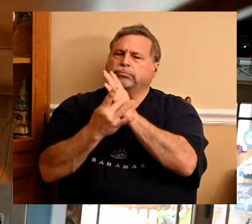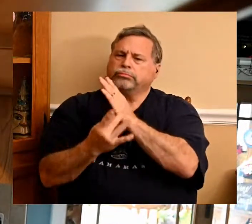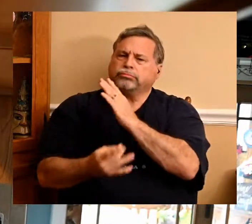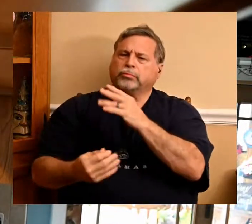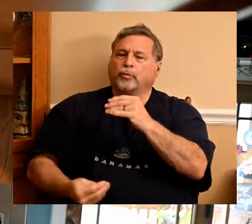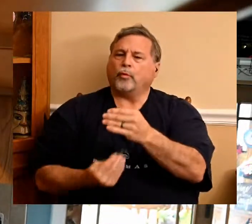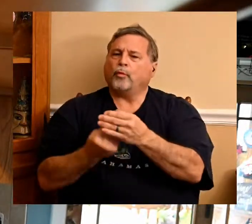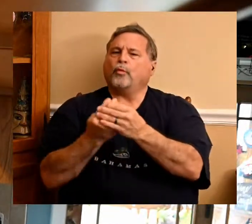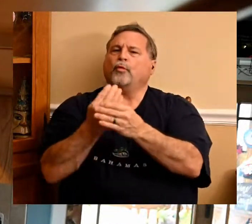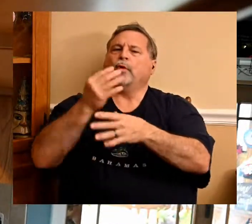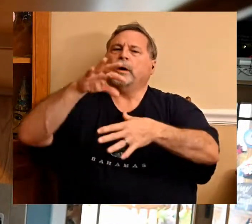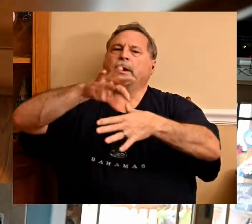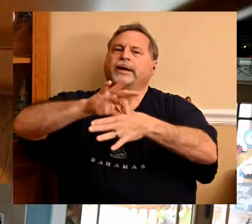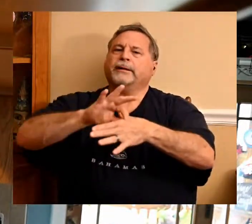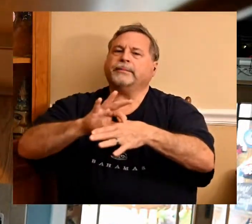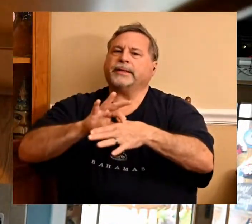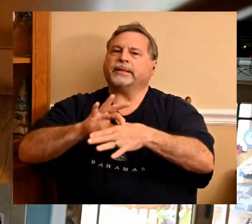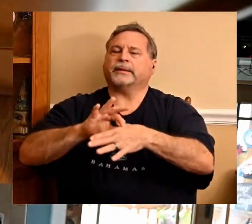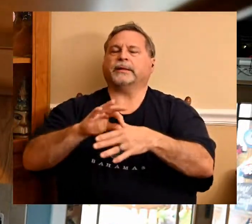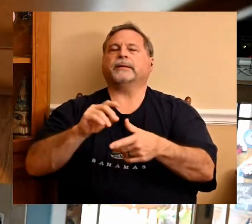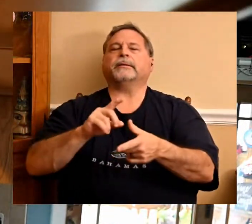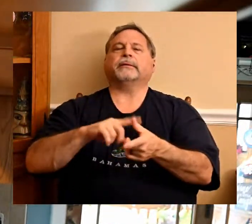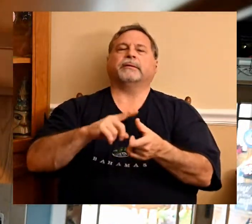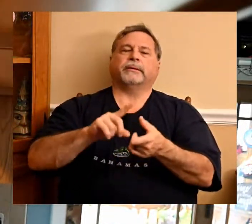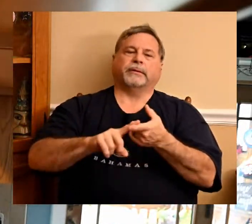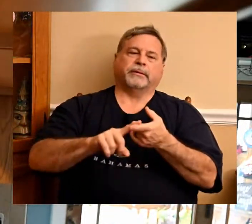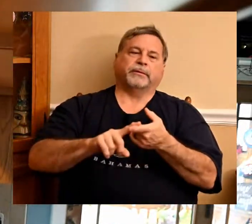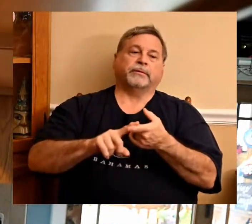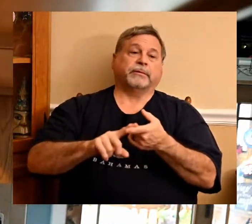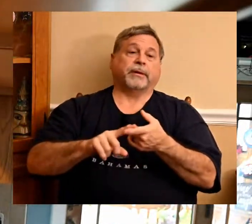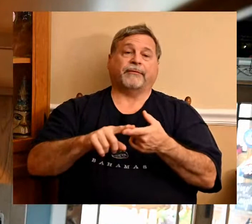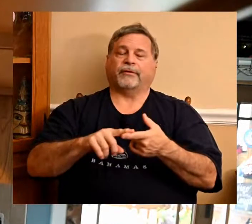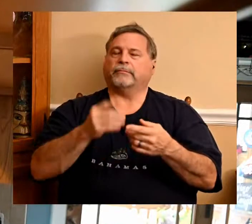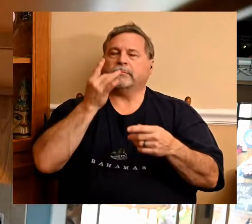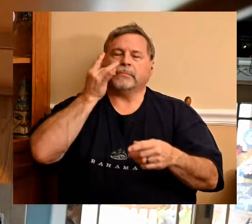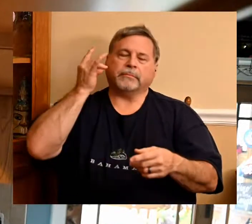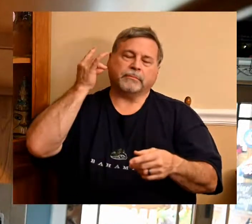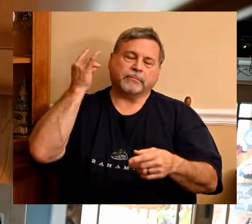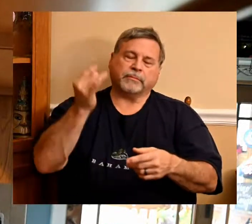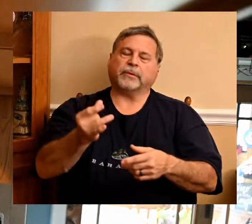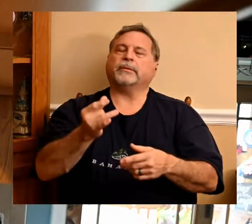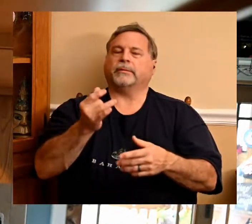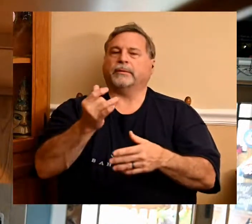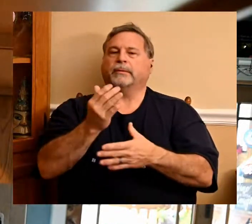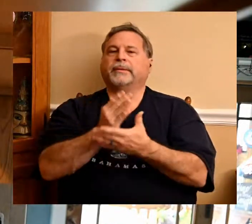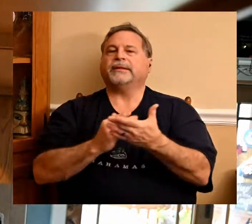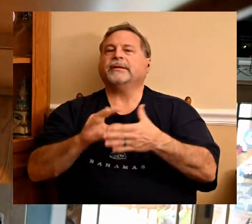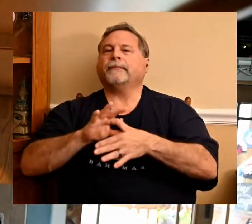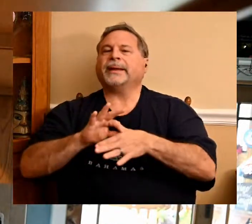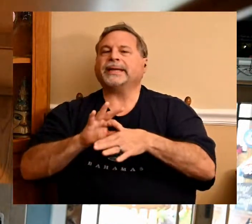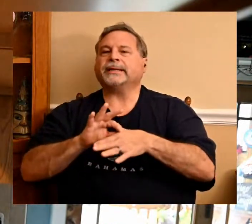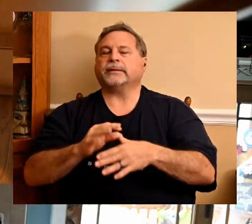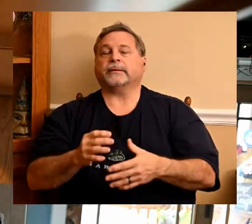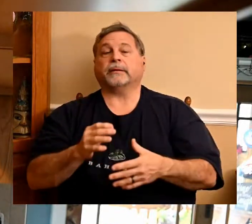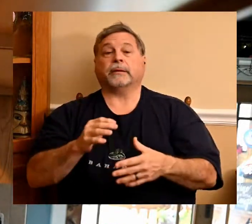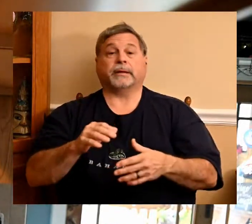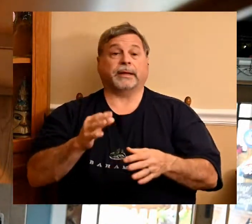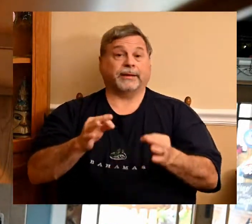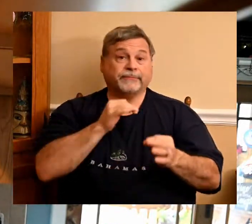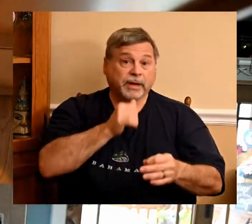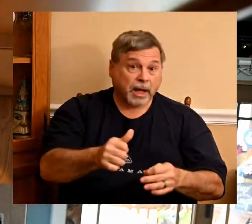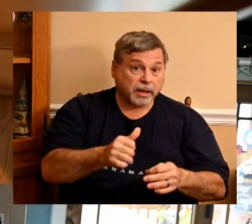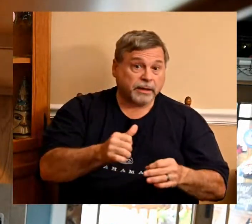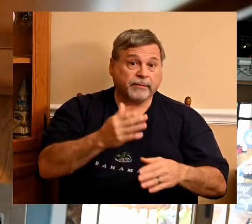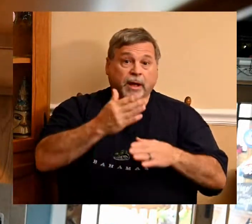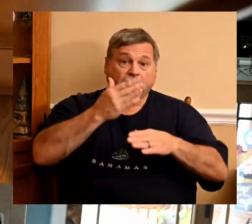go back up into all the fiber, into all the meat, so that you have a really, really luscious piece of meat. Otherwise,